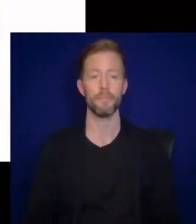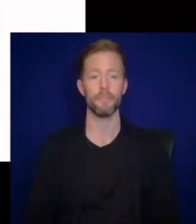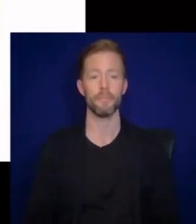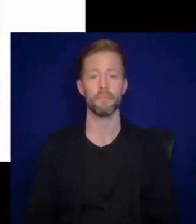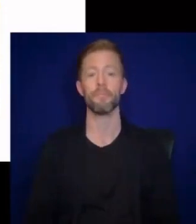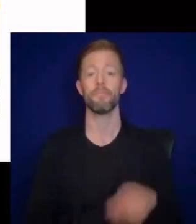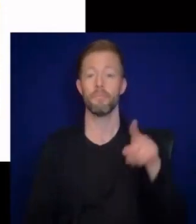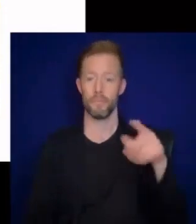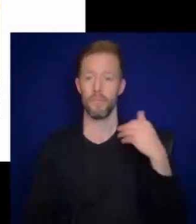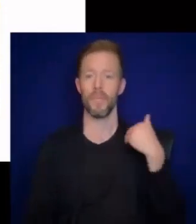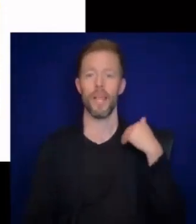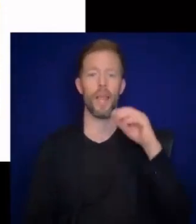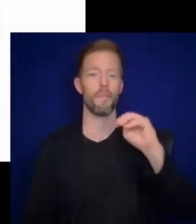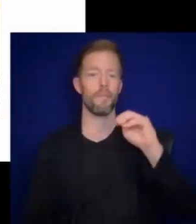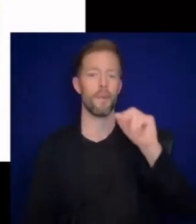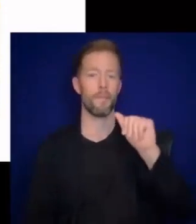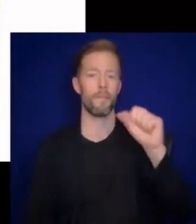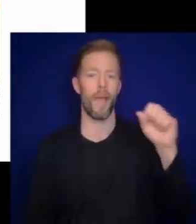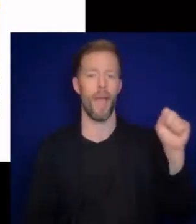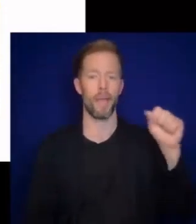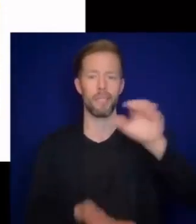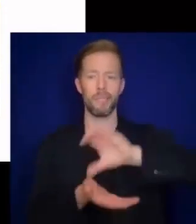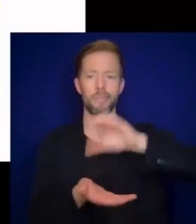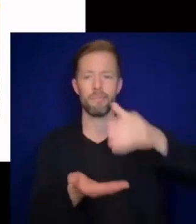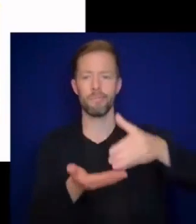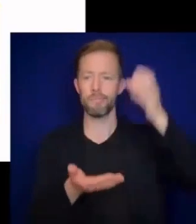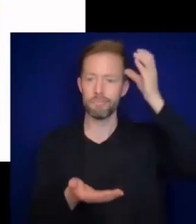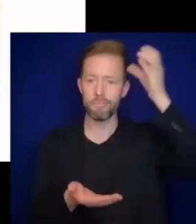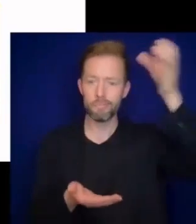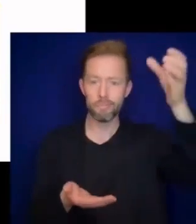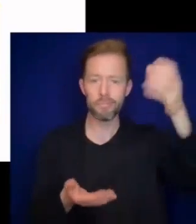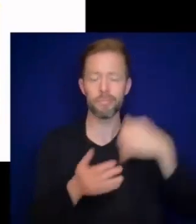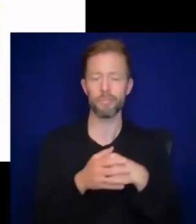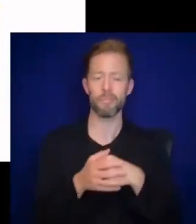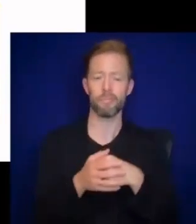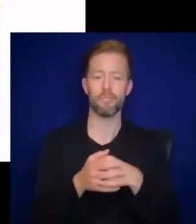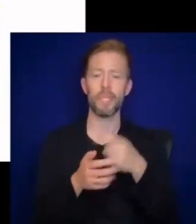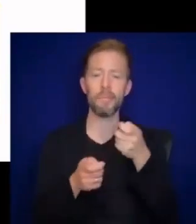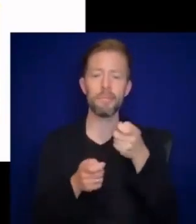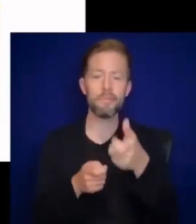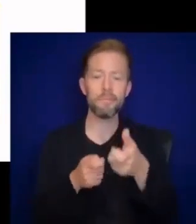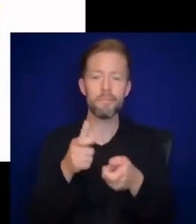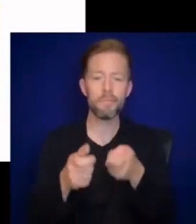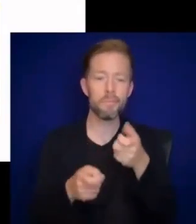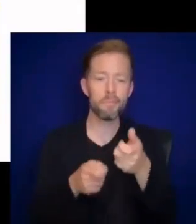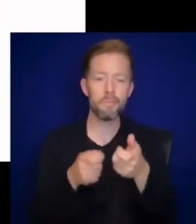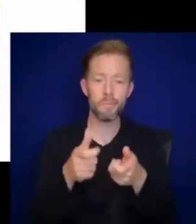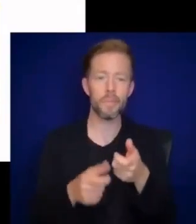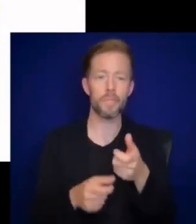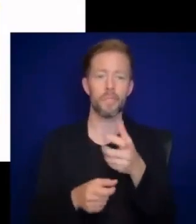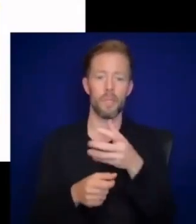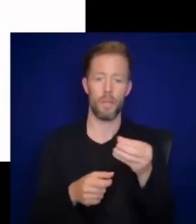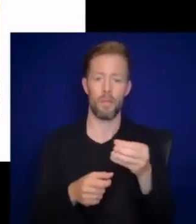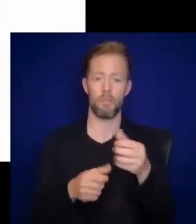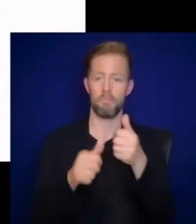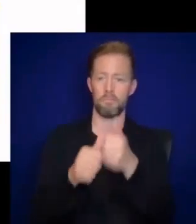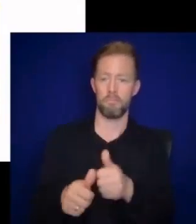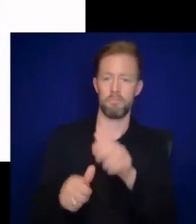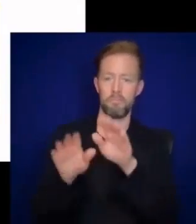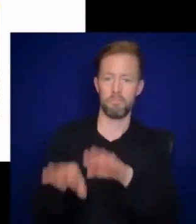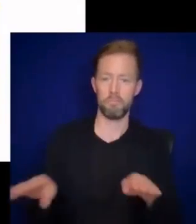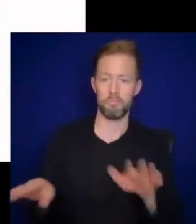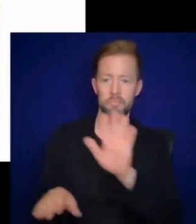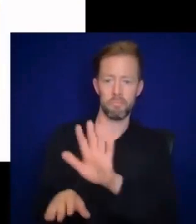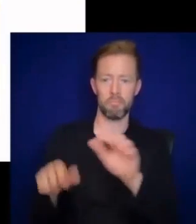math concepts and notions little by little. And as the abilities of the children